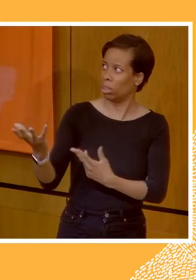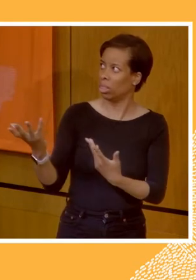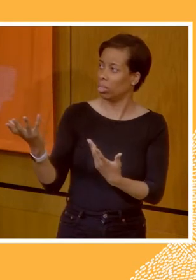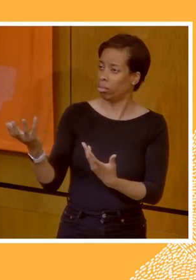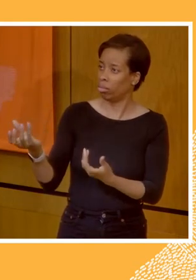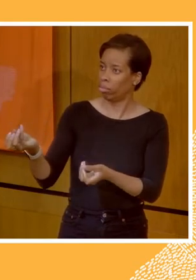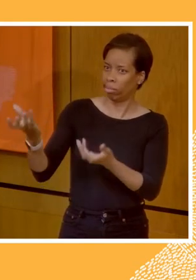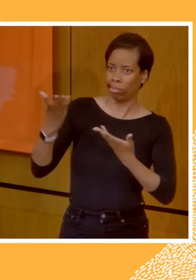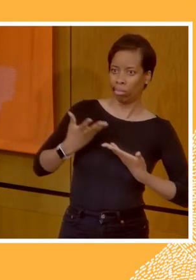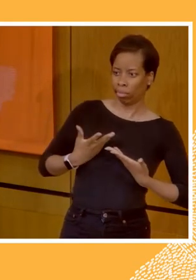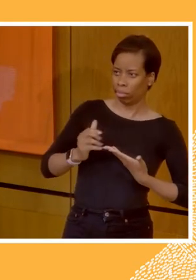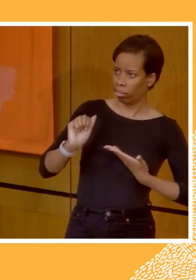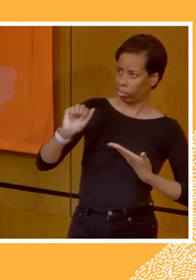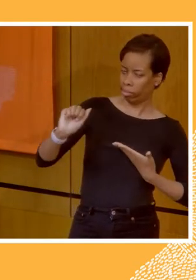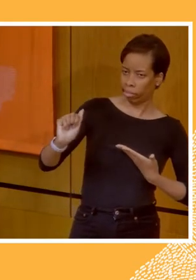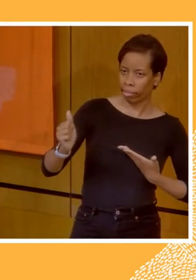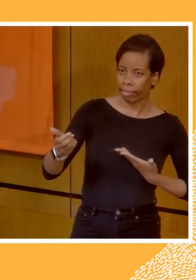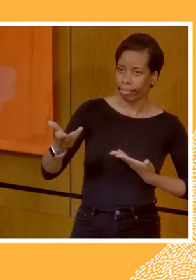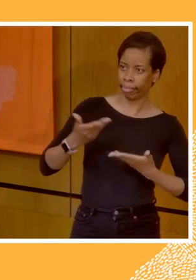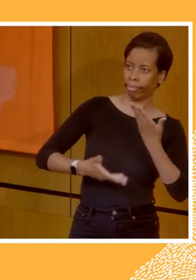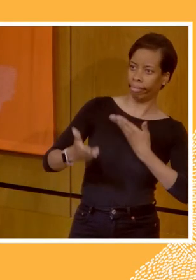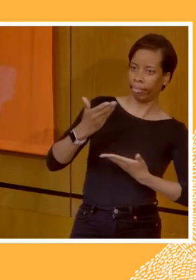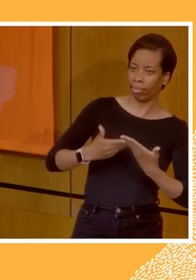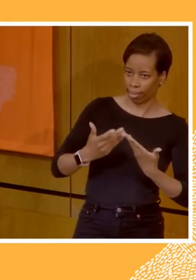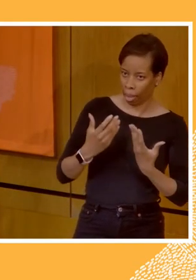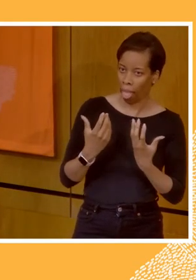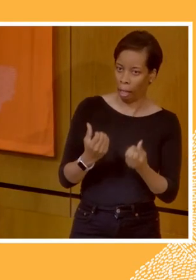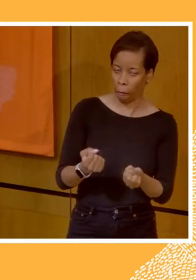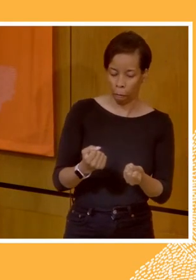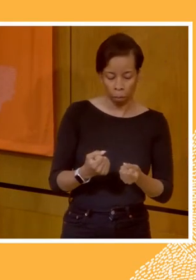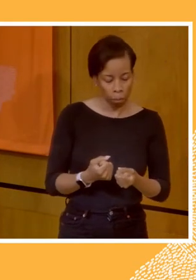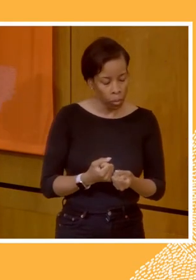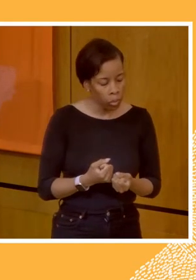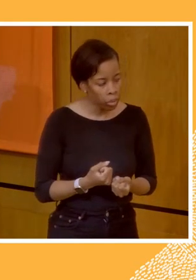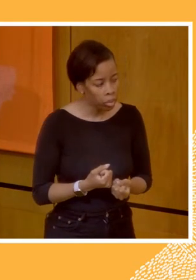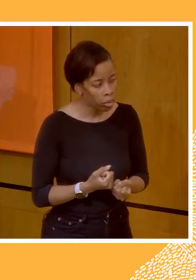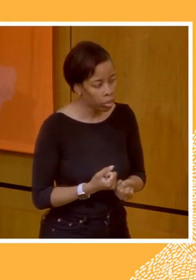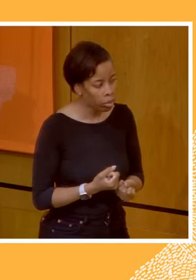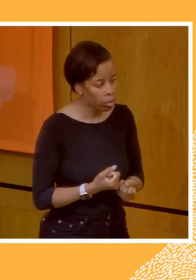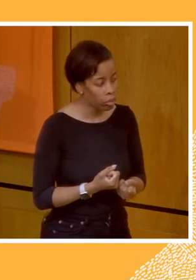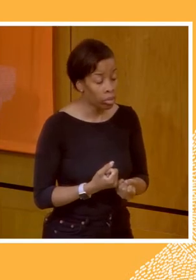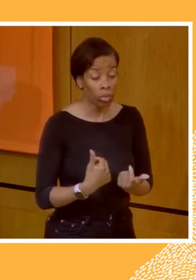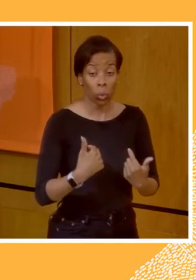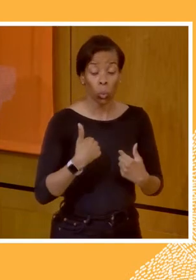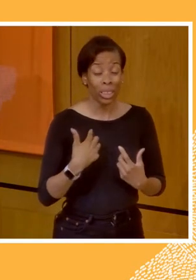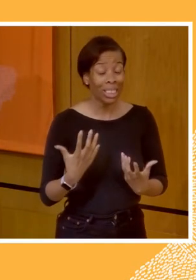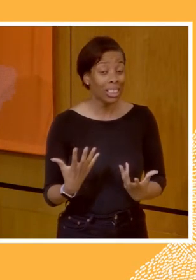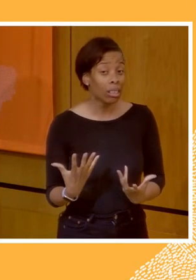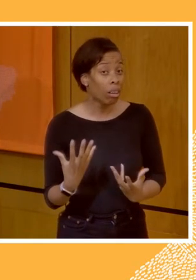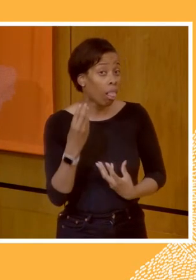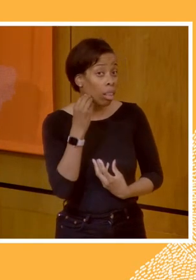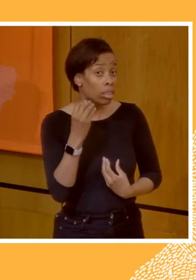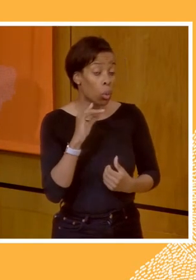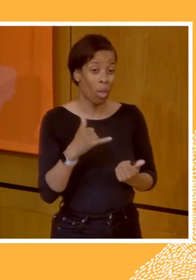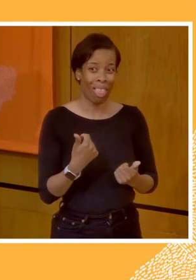speak, also have space, and for us to listen to it without us there.